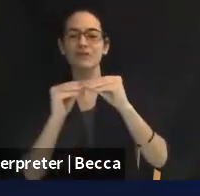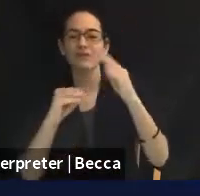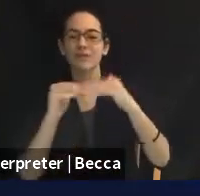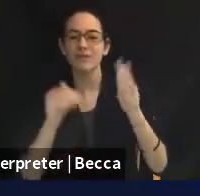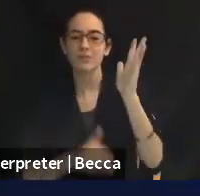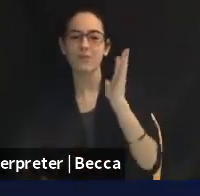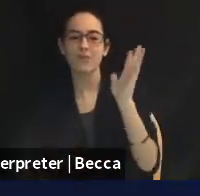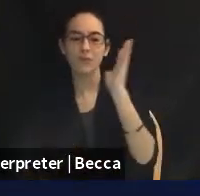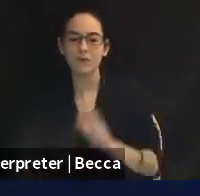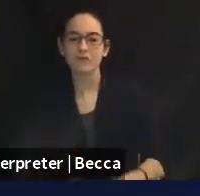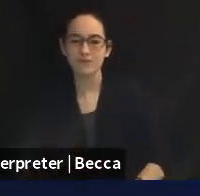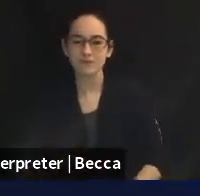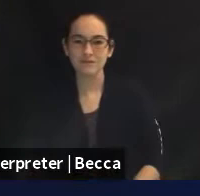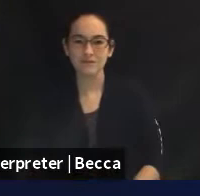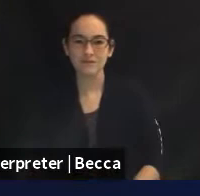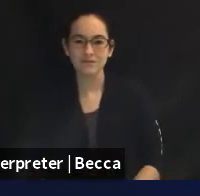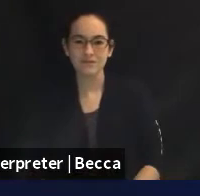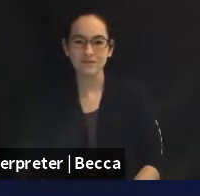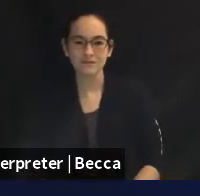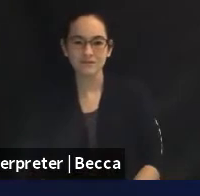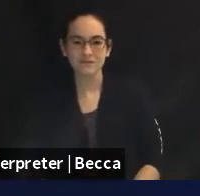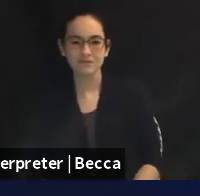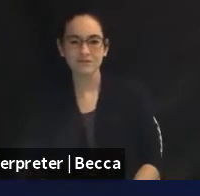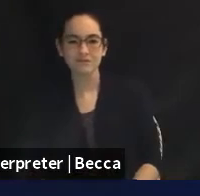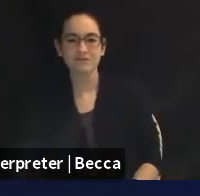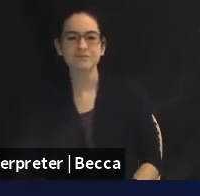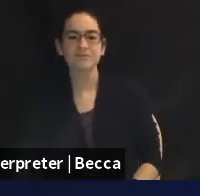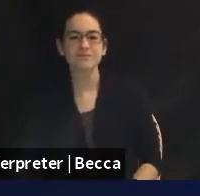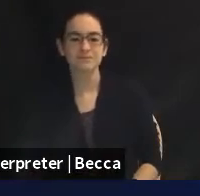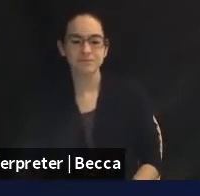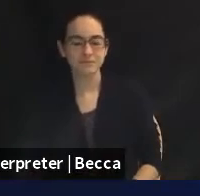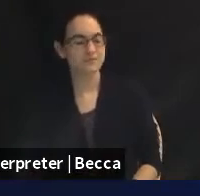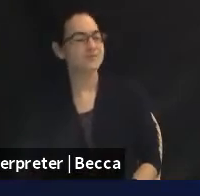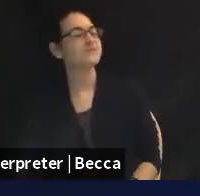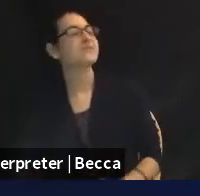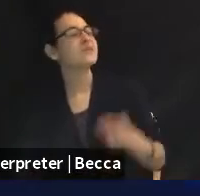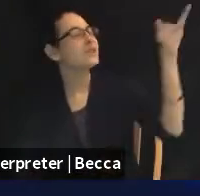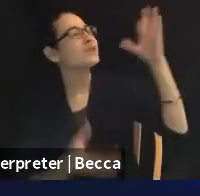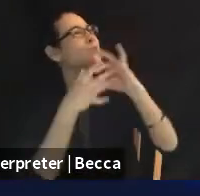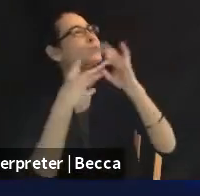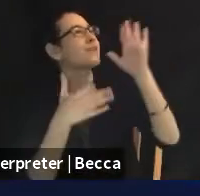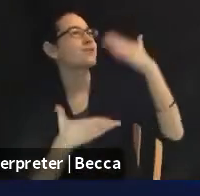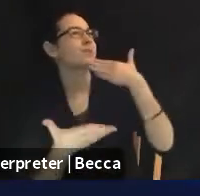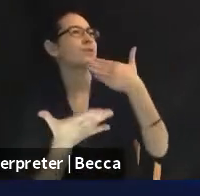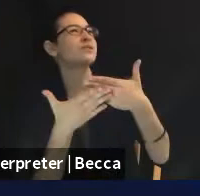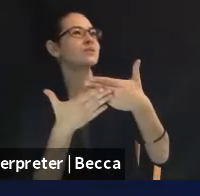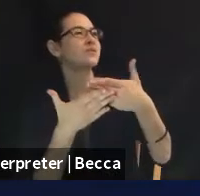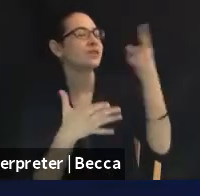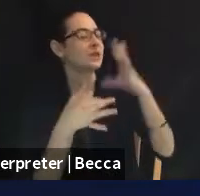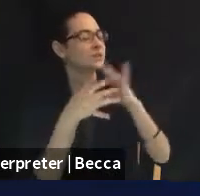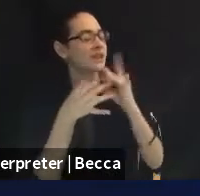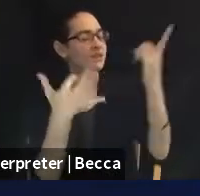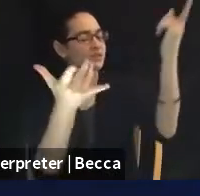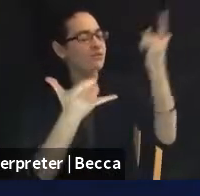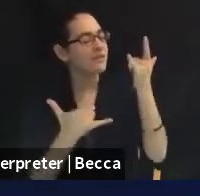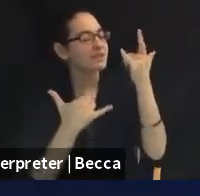this room or turning on the computer or the TV this morning. God, you say that you're good. You say that you love us and you want